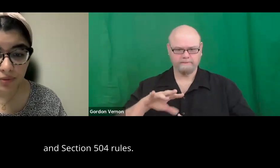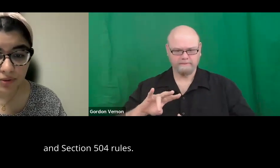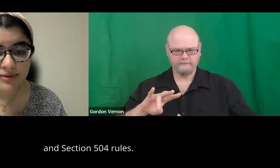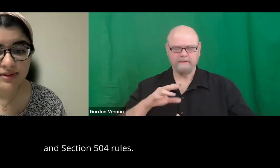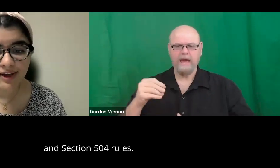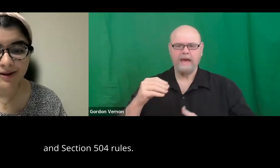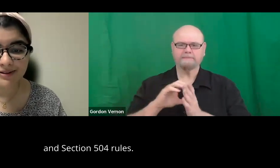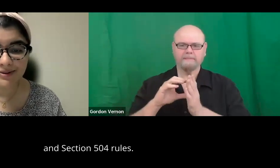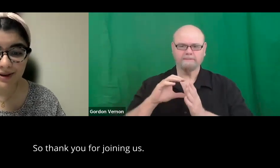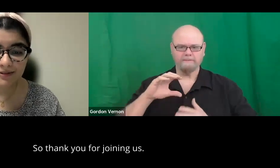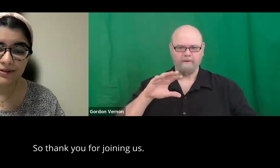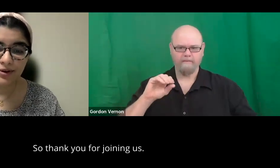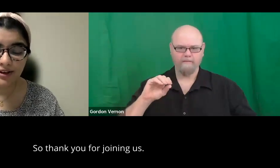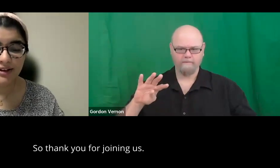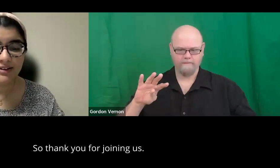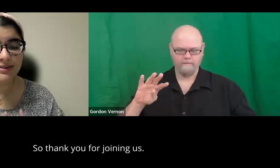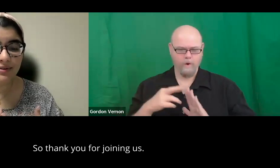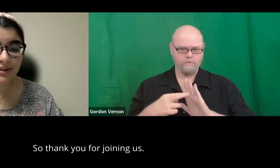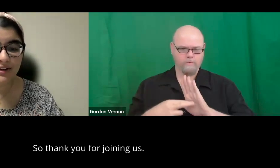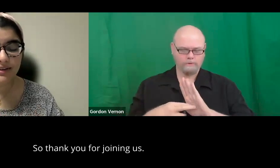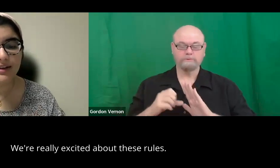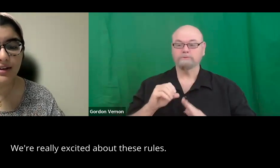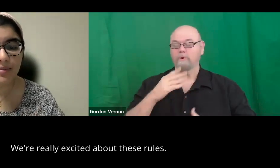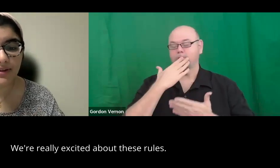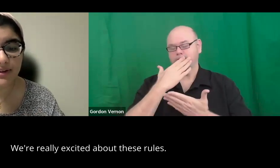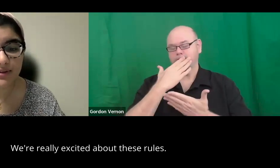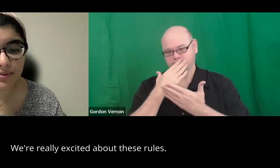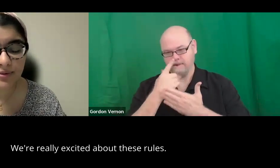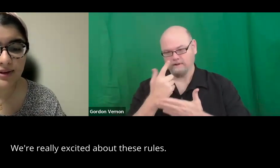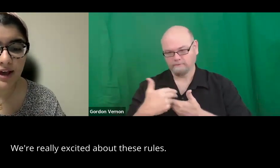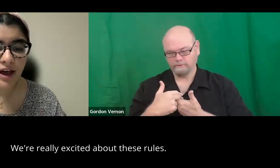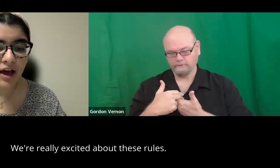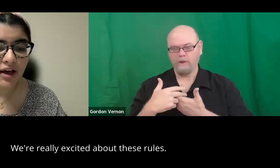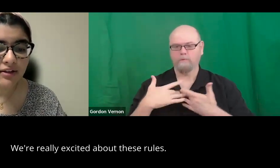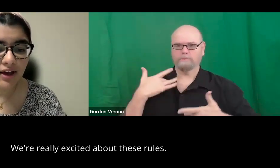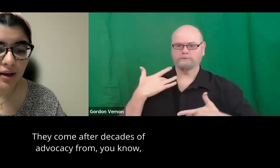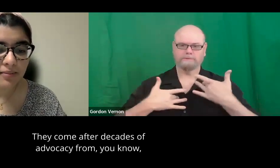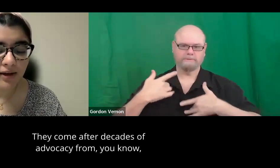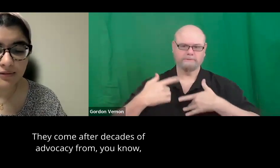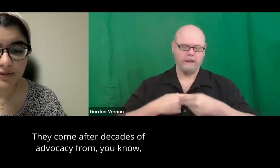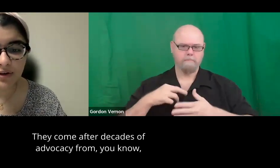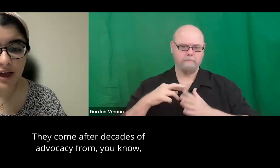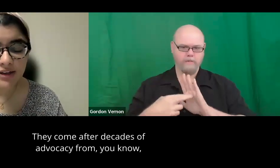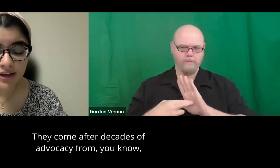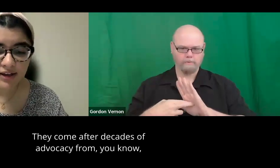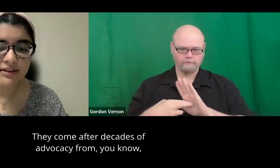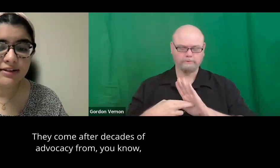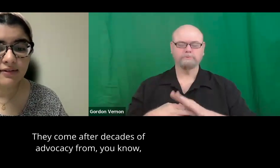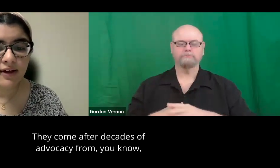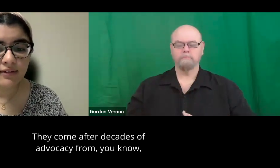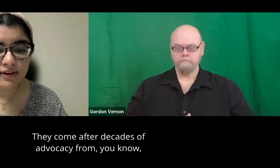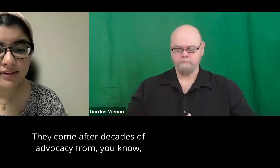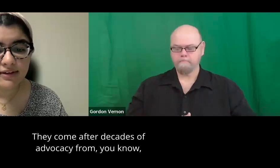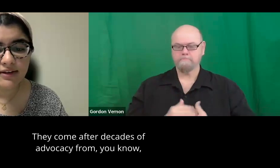504 rules. So thank you for joining us. We're really excited about these rules. They come after